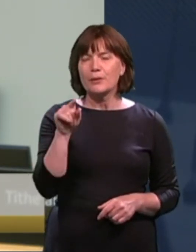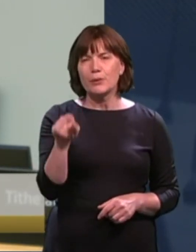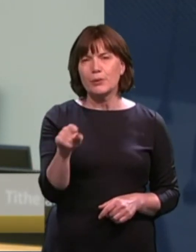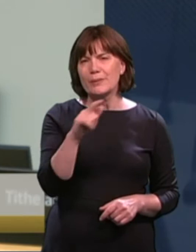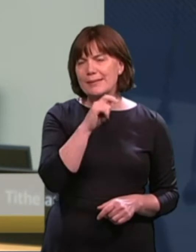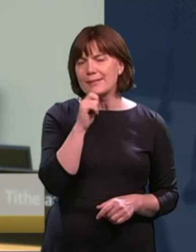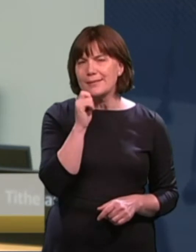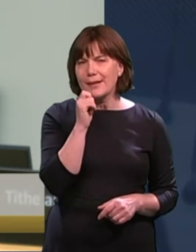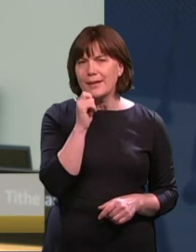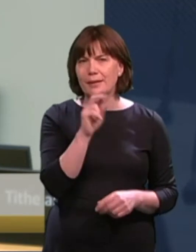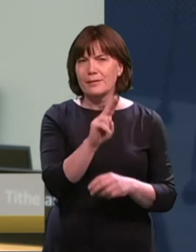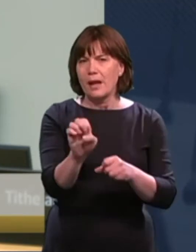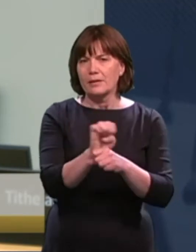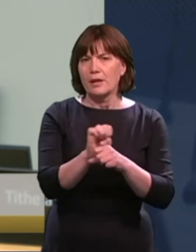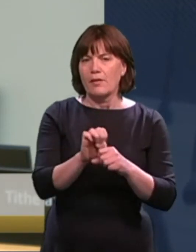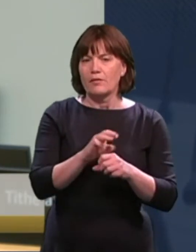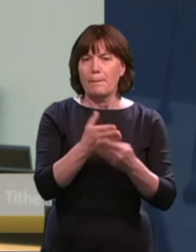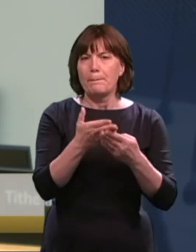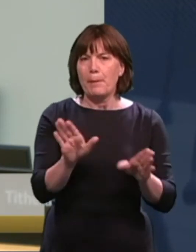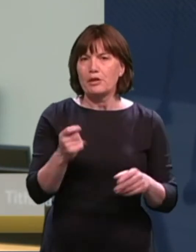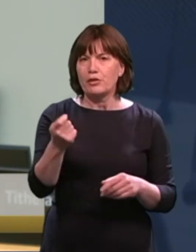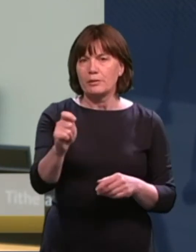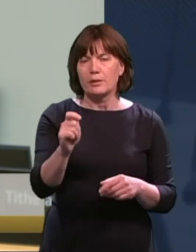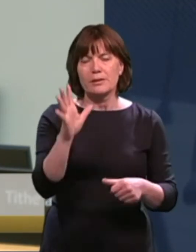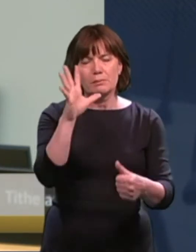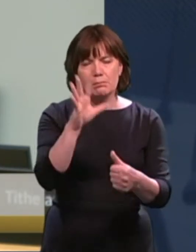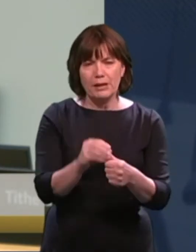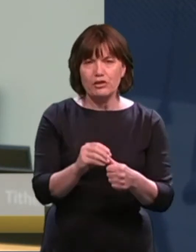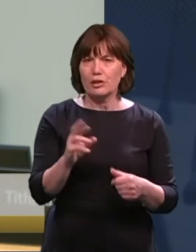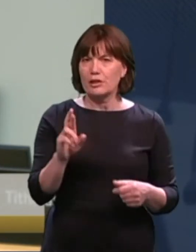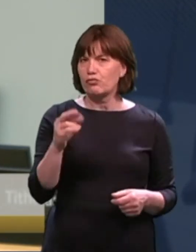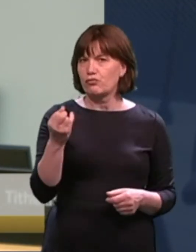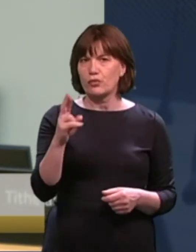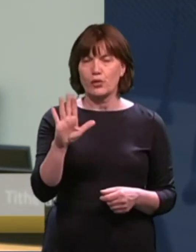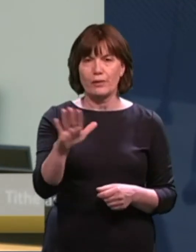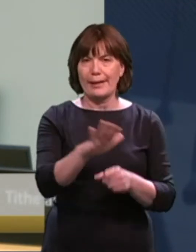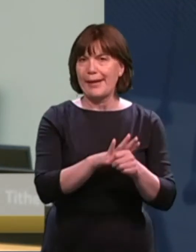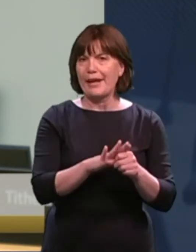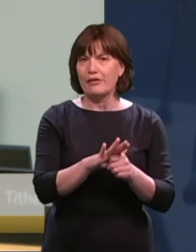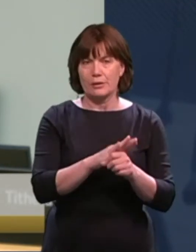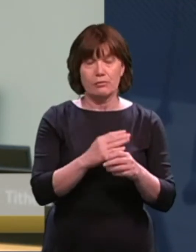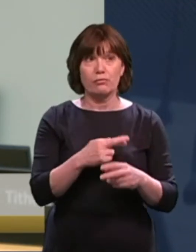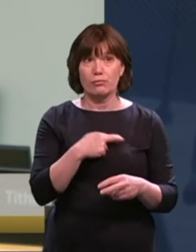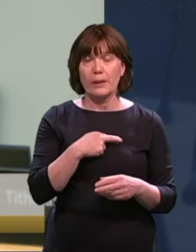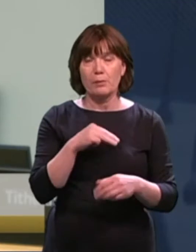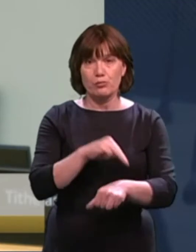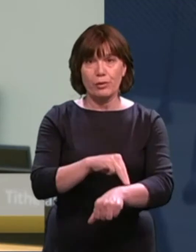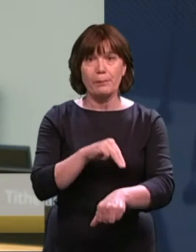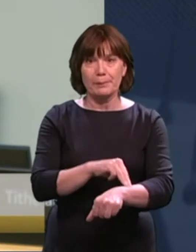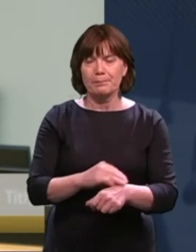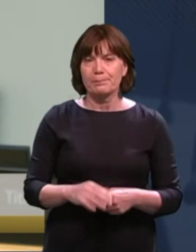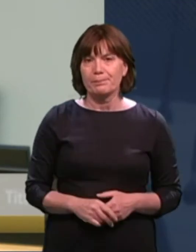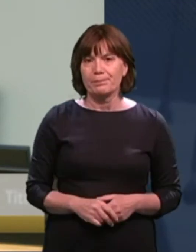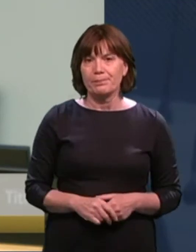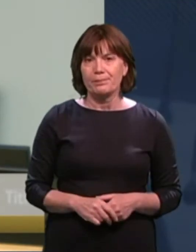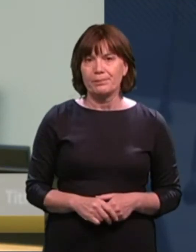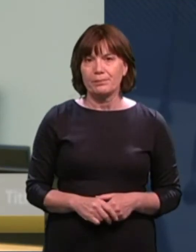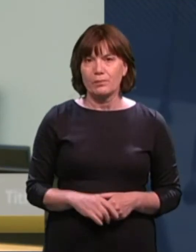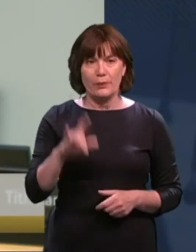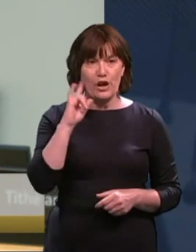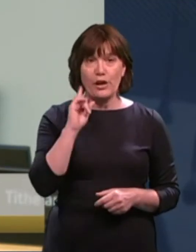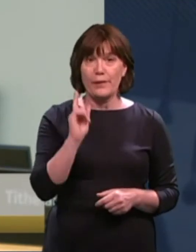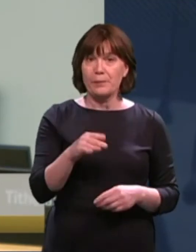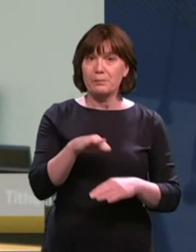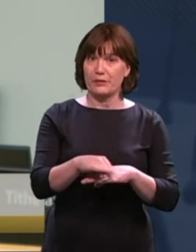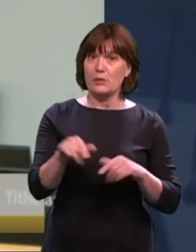outlined the lack of public transport, especially in rural areas, as a significant barrier. It's something we've heard about before as well, but could you